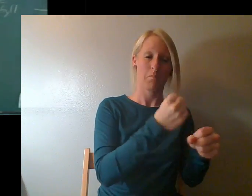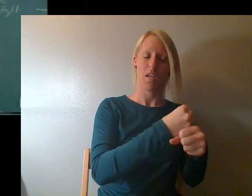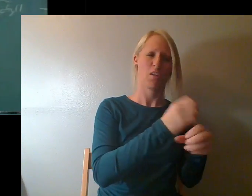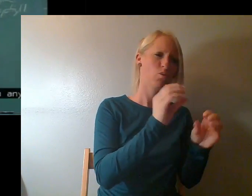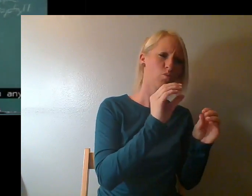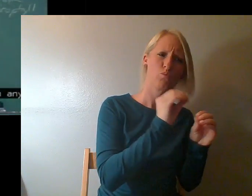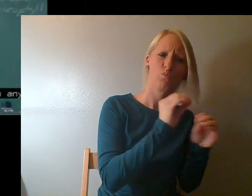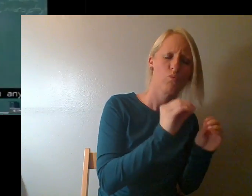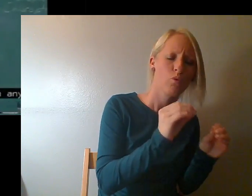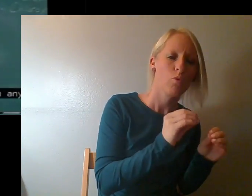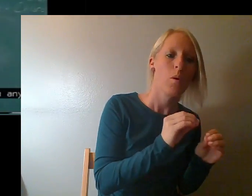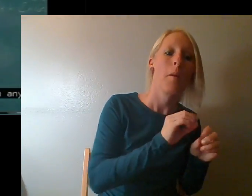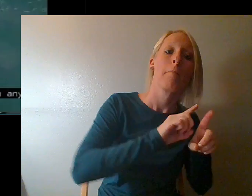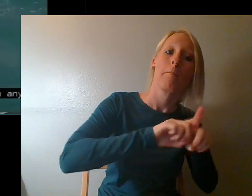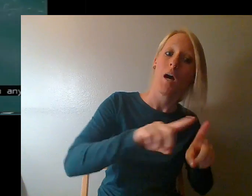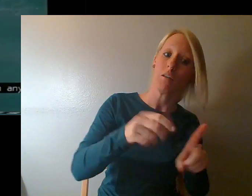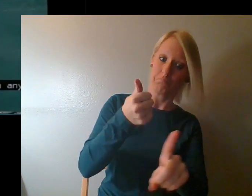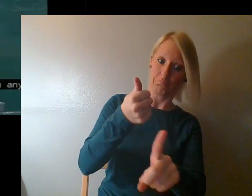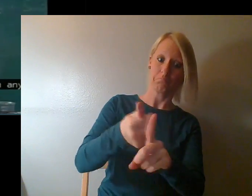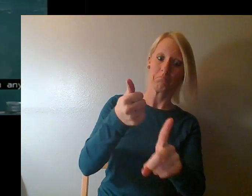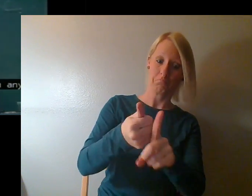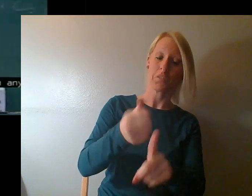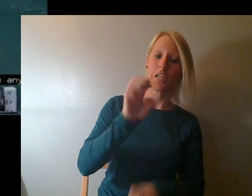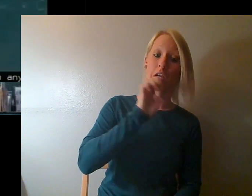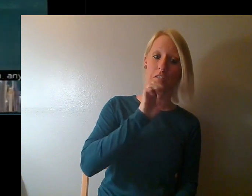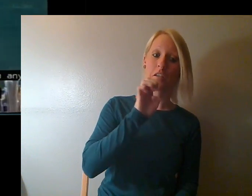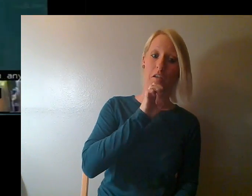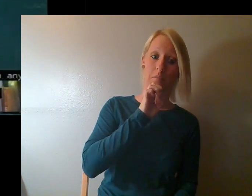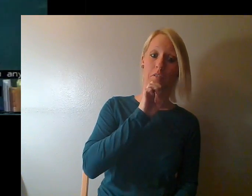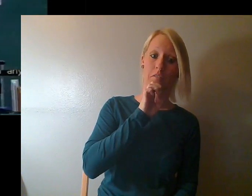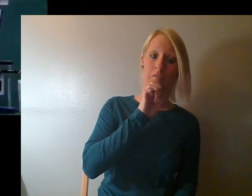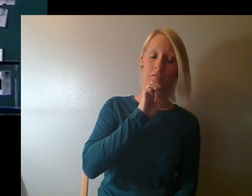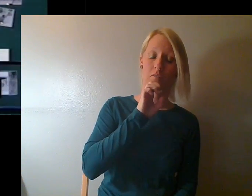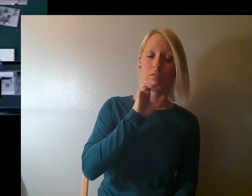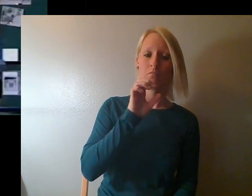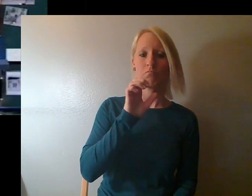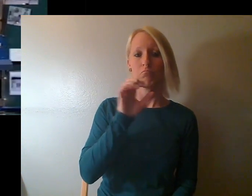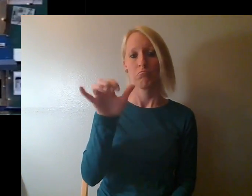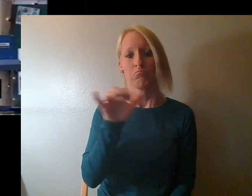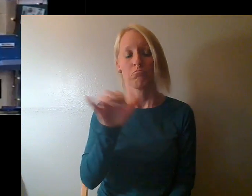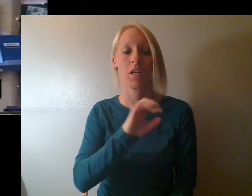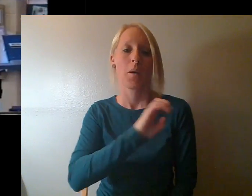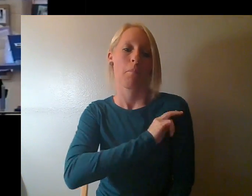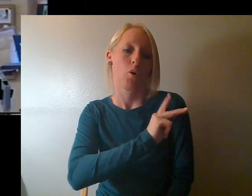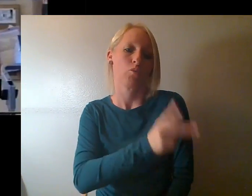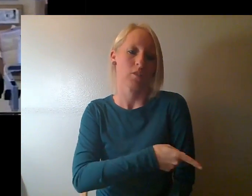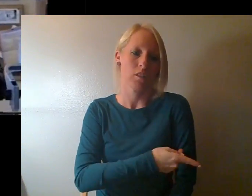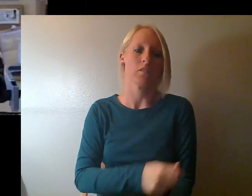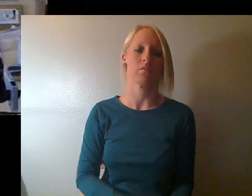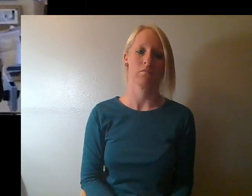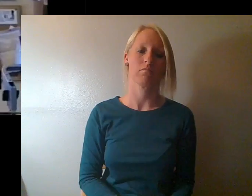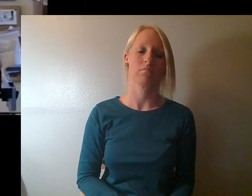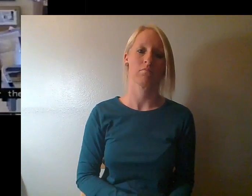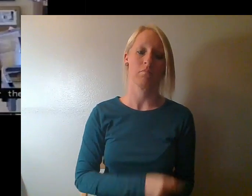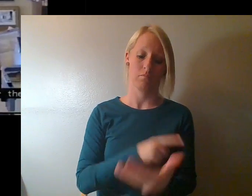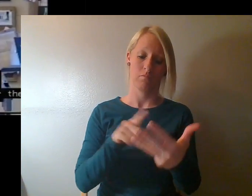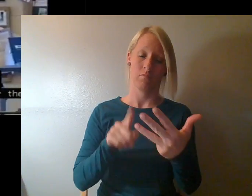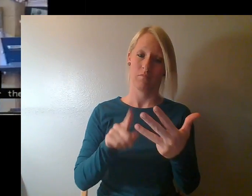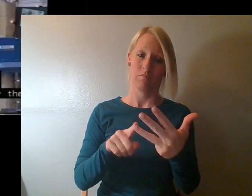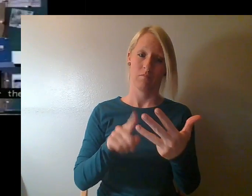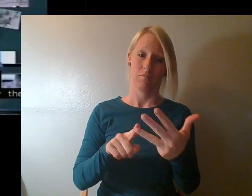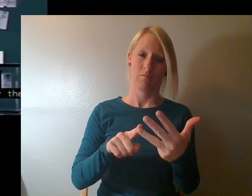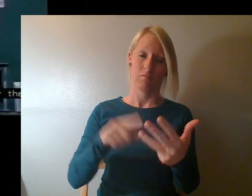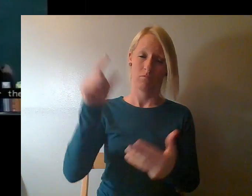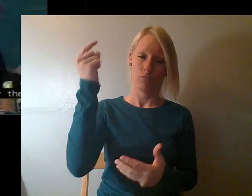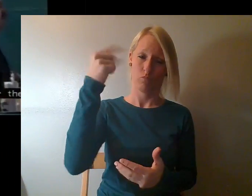Or enzymes are proteins in any case. And so chlorophyll doesn't actually do anything, or it doesn't become